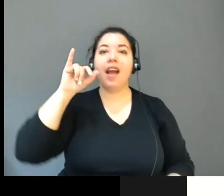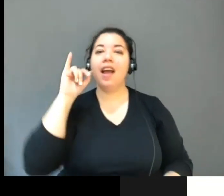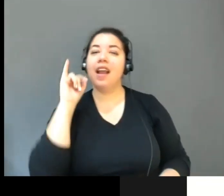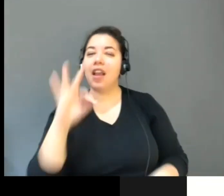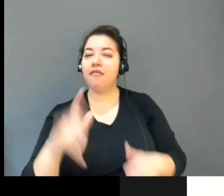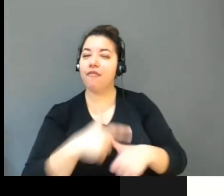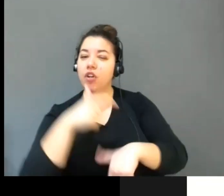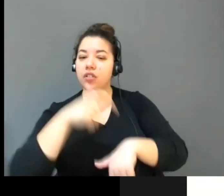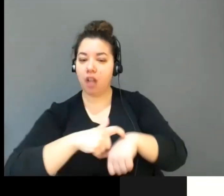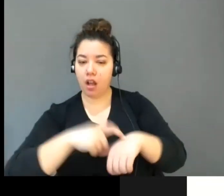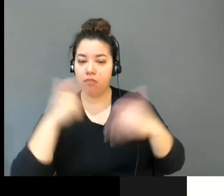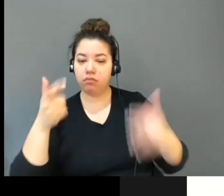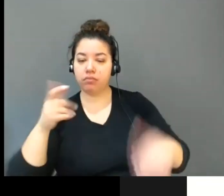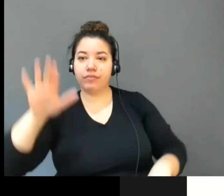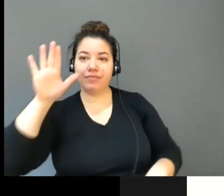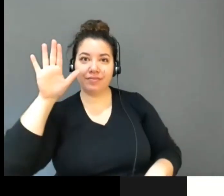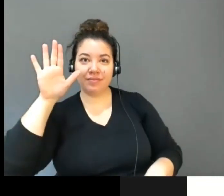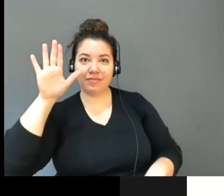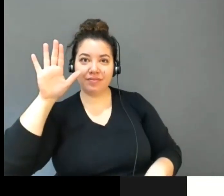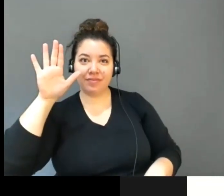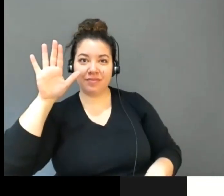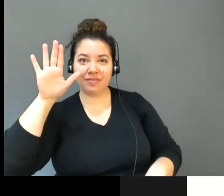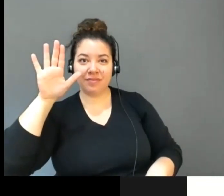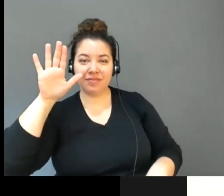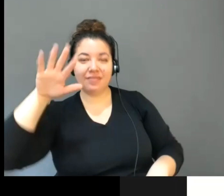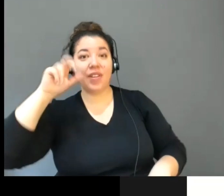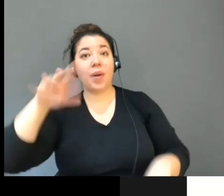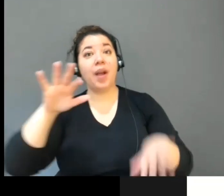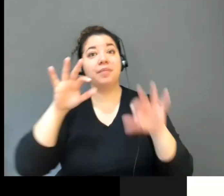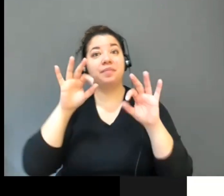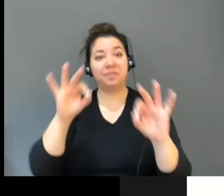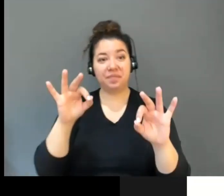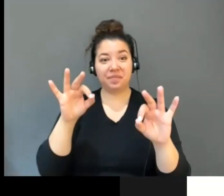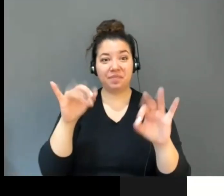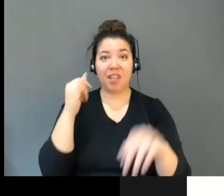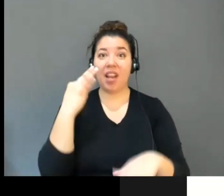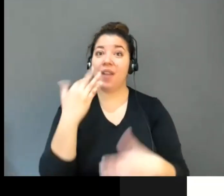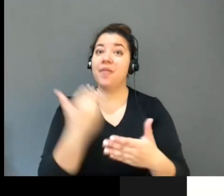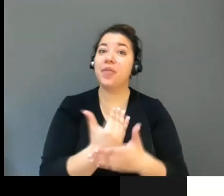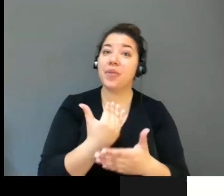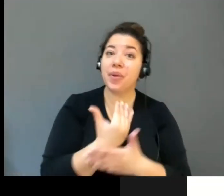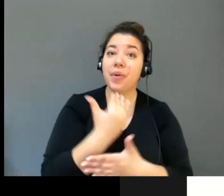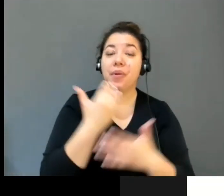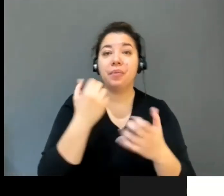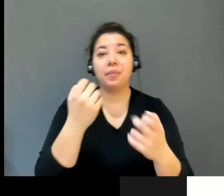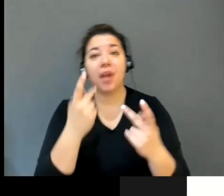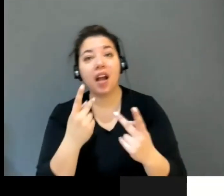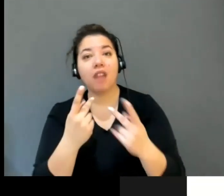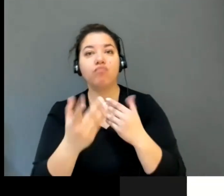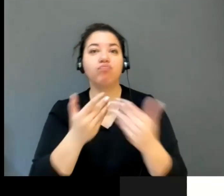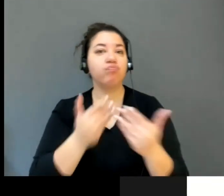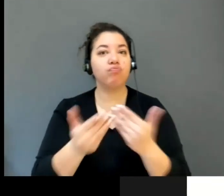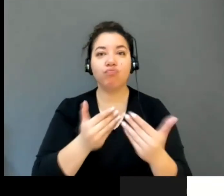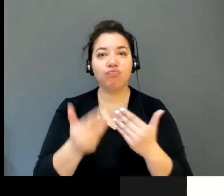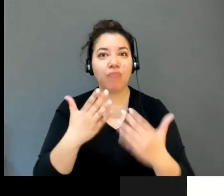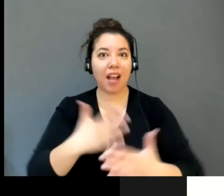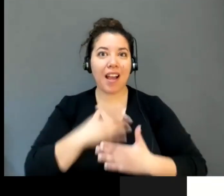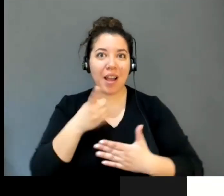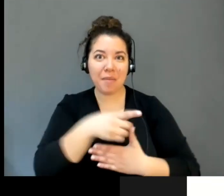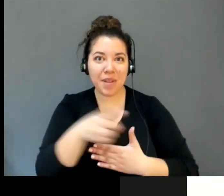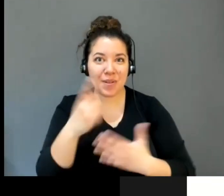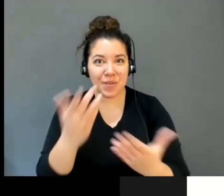here. All right. Wonderful. Well, if you're new, returning, we're always grateful to have you